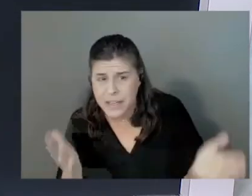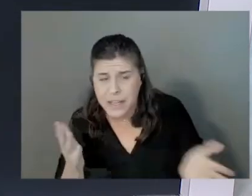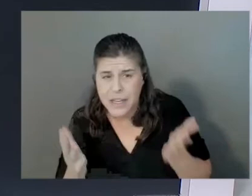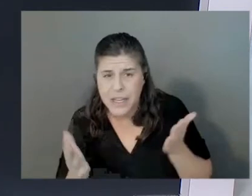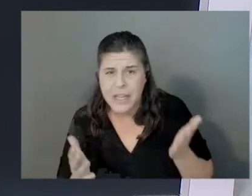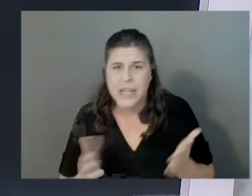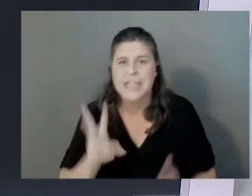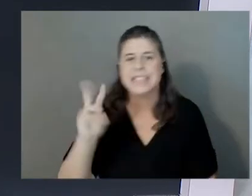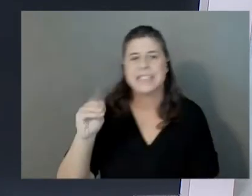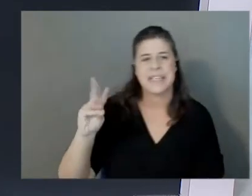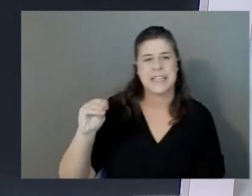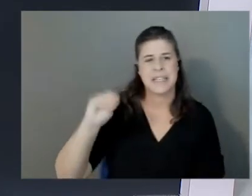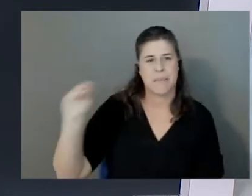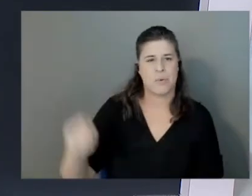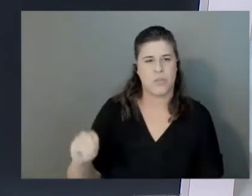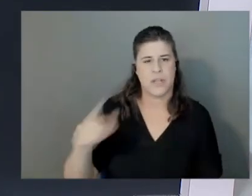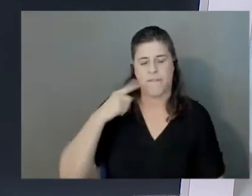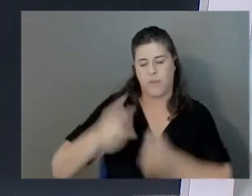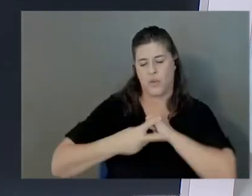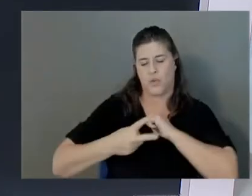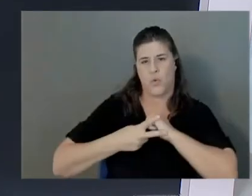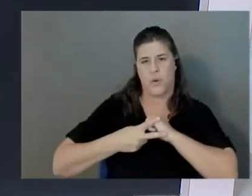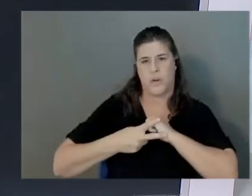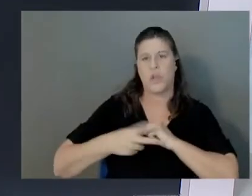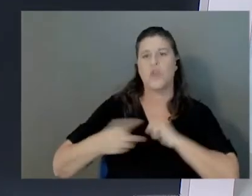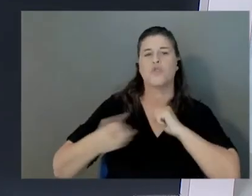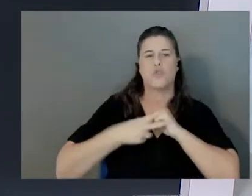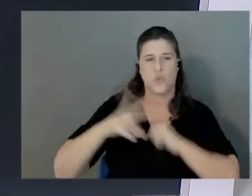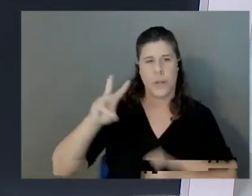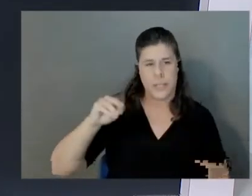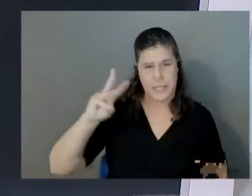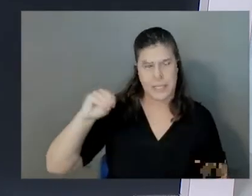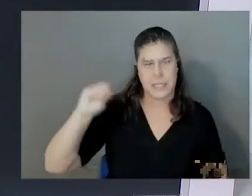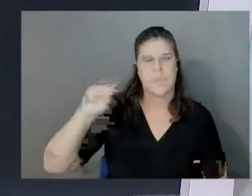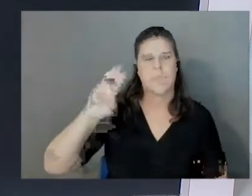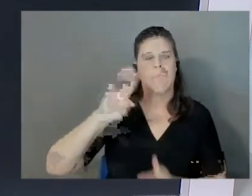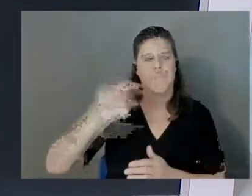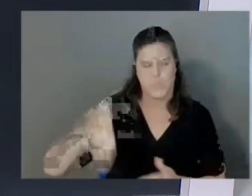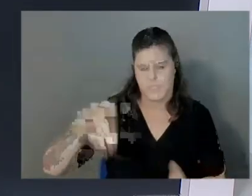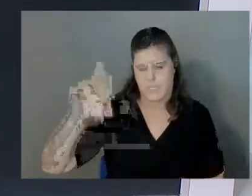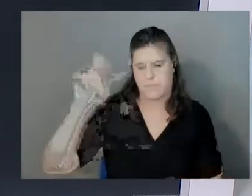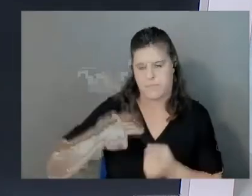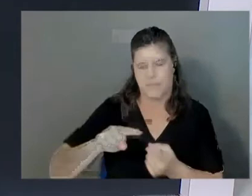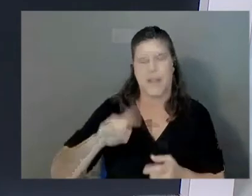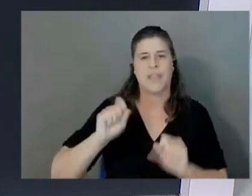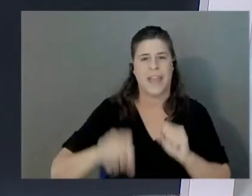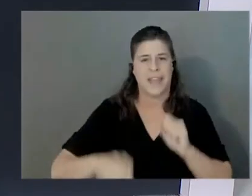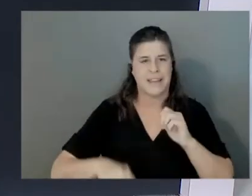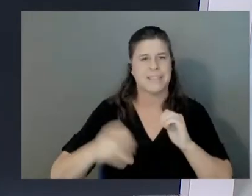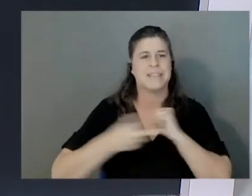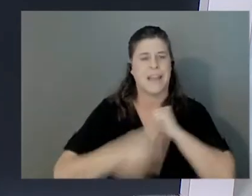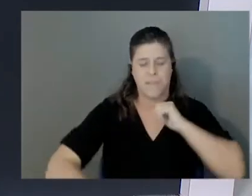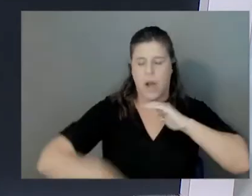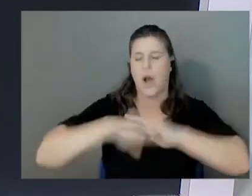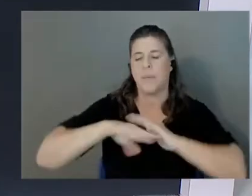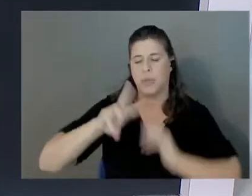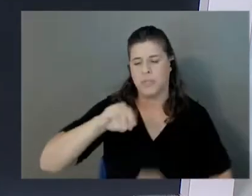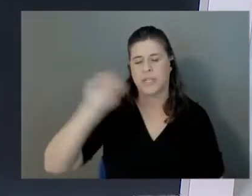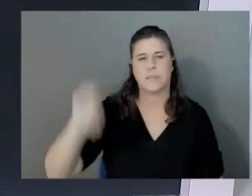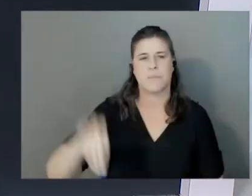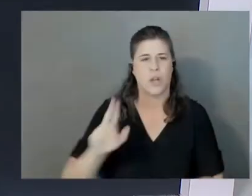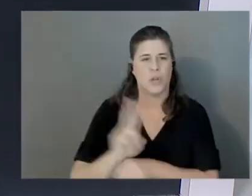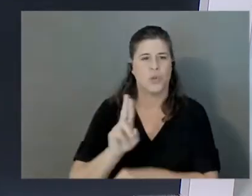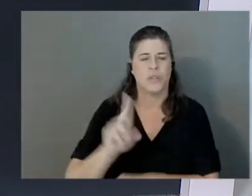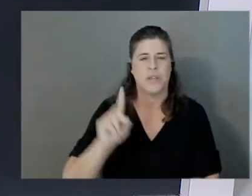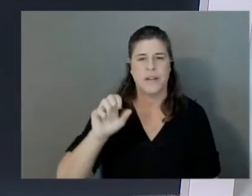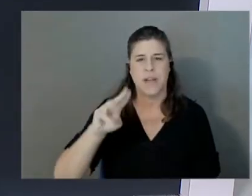on the storage. Storage is 60% less in standard, so they can save up to 60% using DynamoDB standard IA if